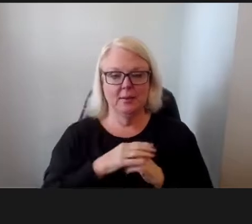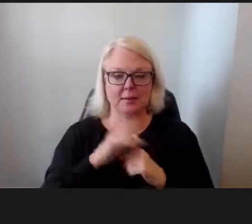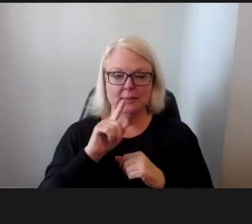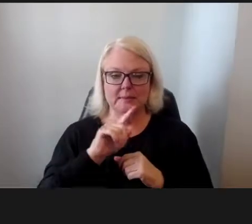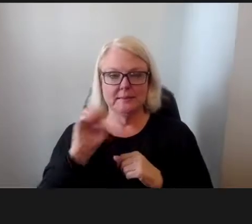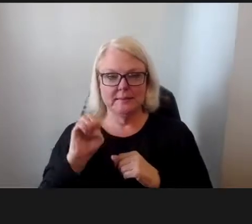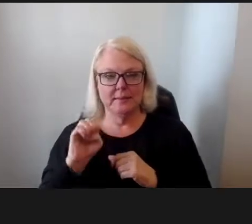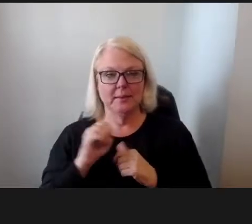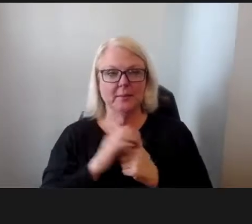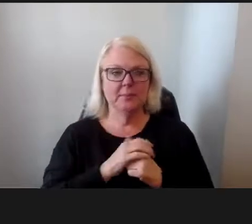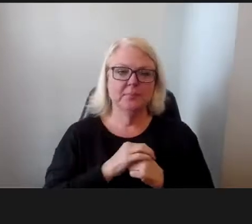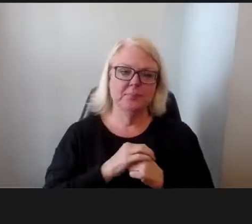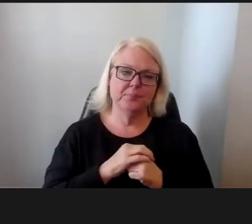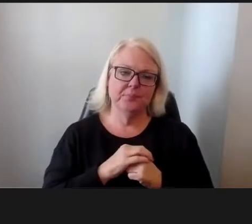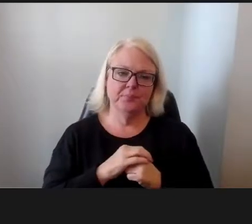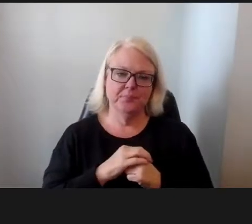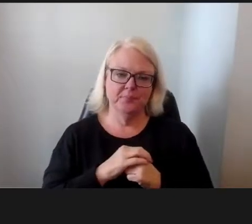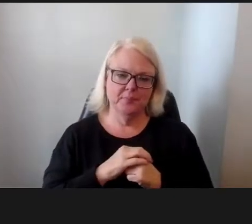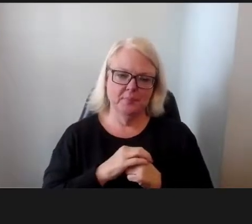Z-E,